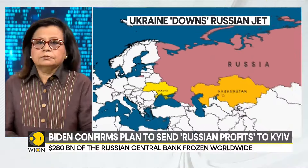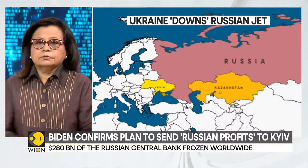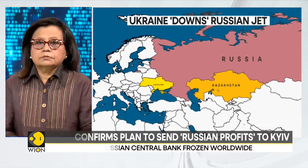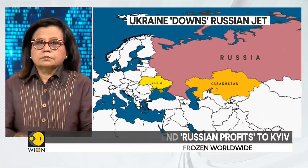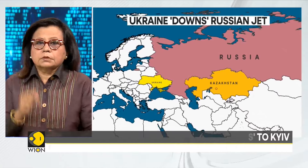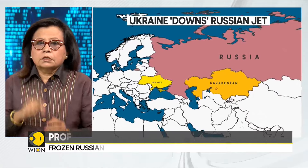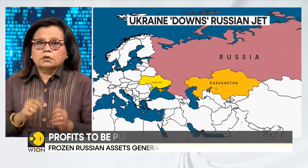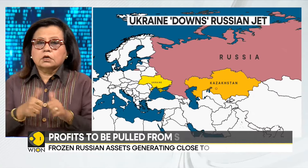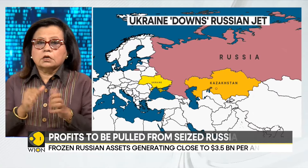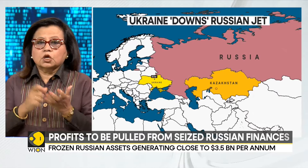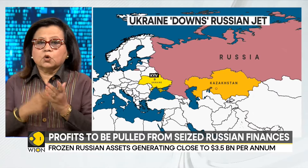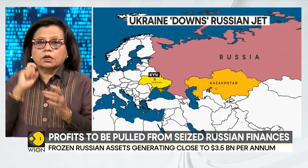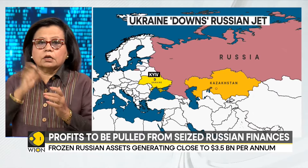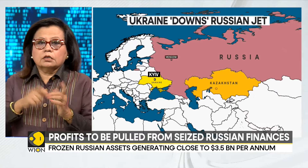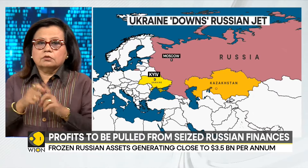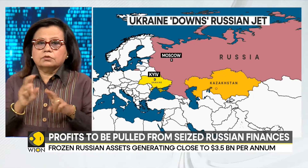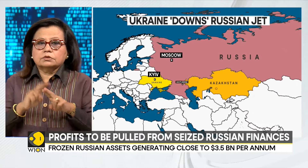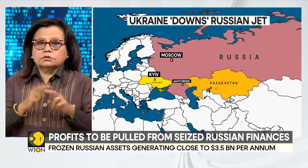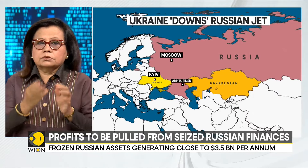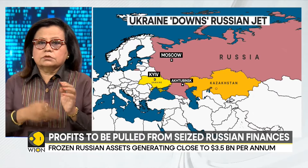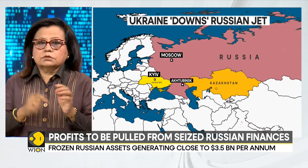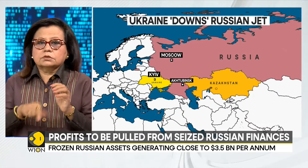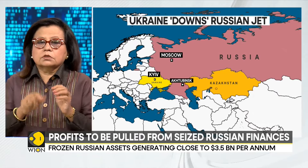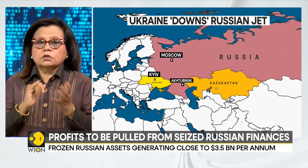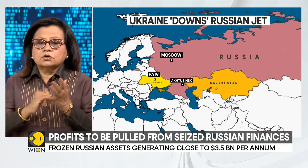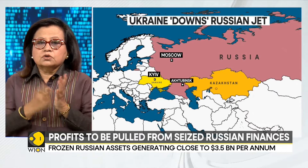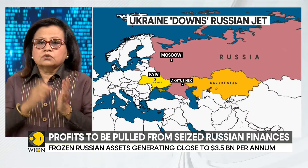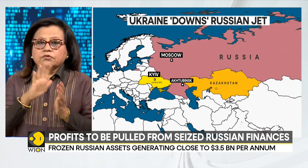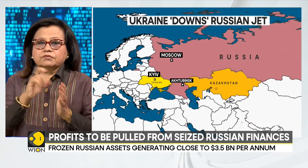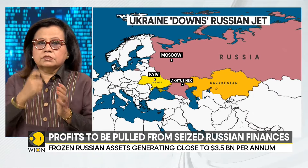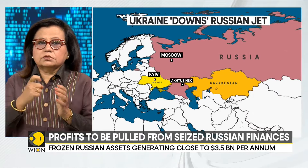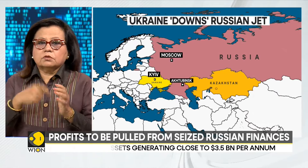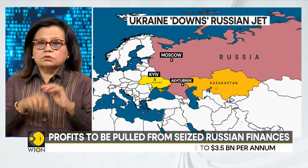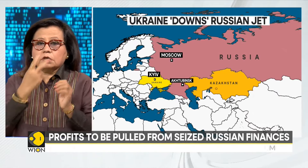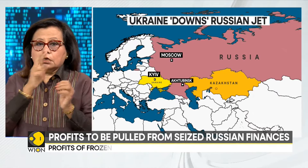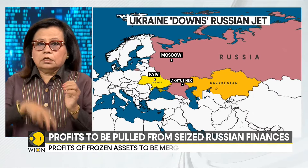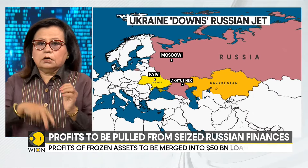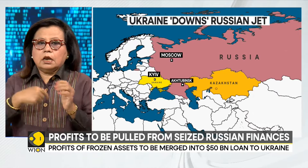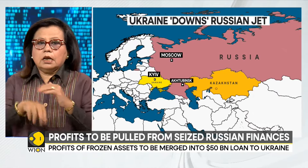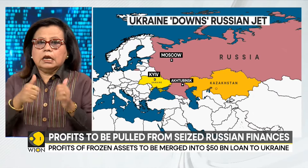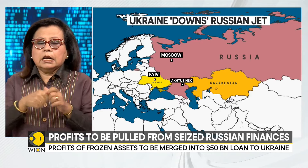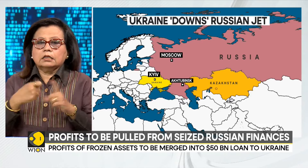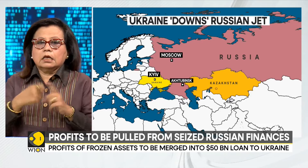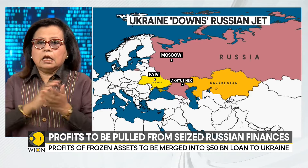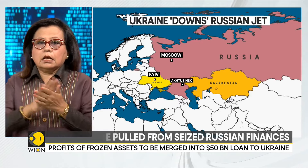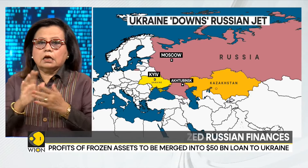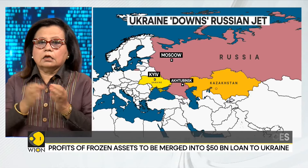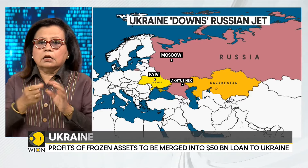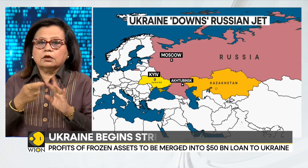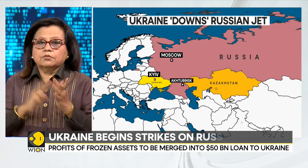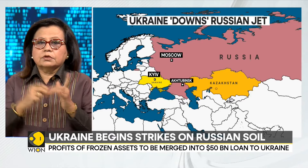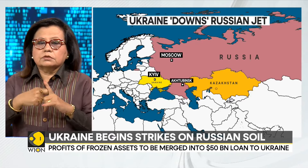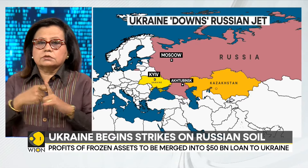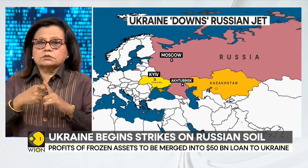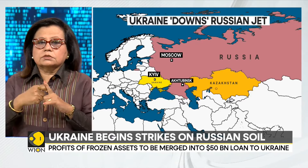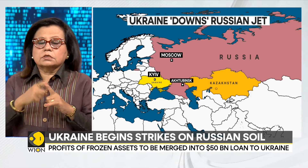This as Ukraine's defense intelligence claims that an Sukhoi-57 was targeted at the airfield. And